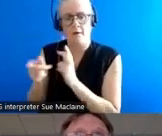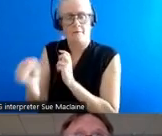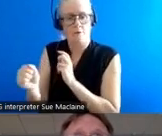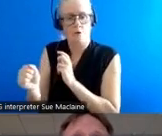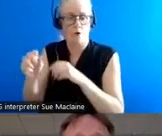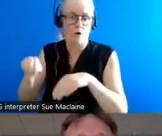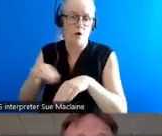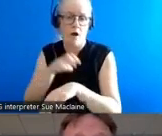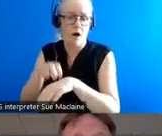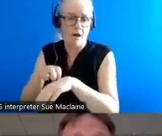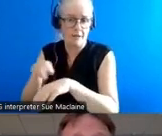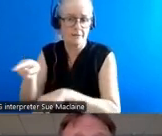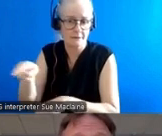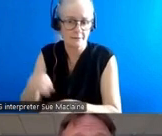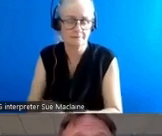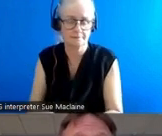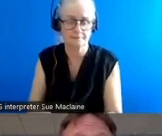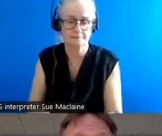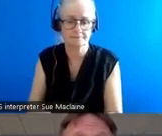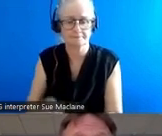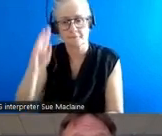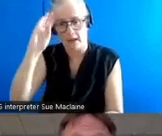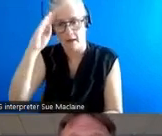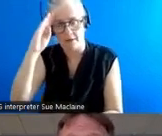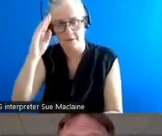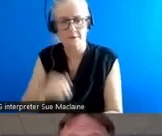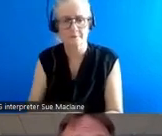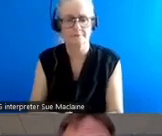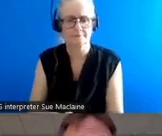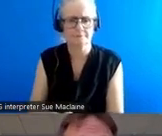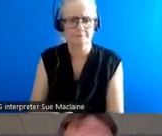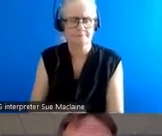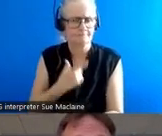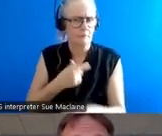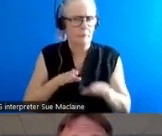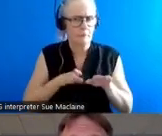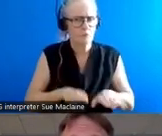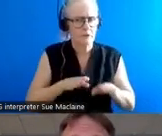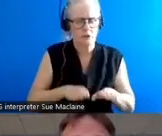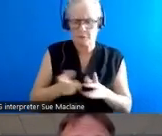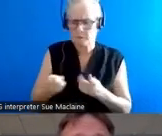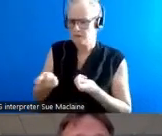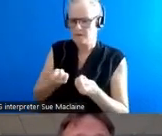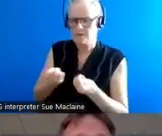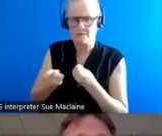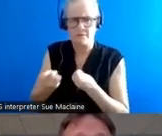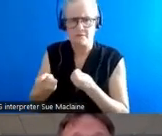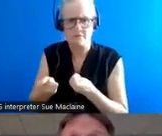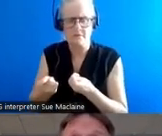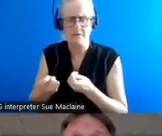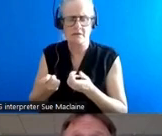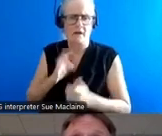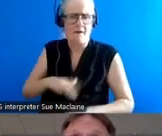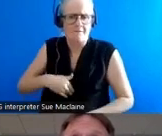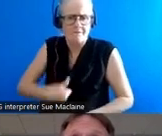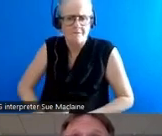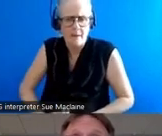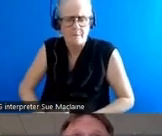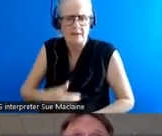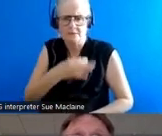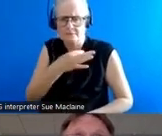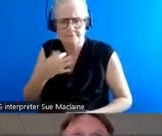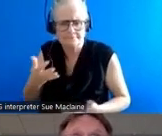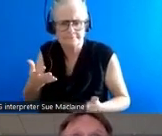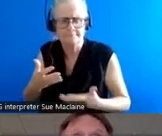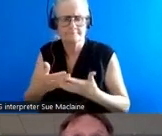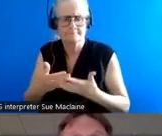to wrestle with the challenges of governing Ireland. There'd been lots of political violence. There'd been the Great Famine. And the Liberal Party under Gladstone decided the best